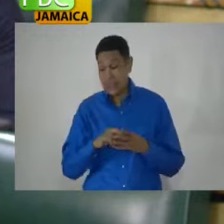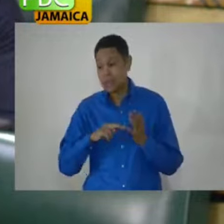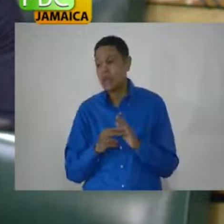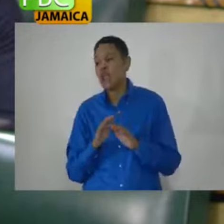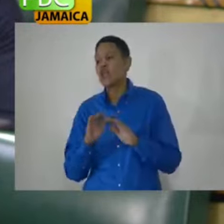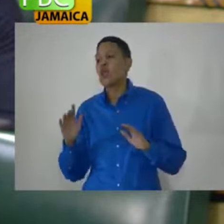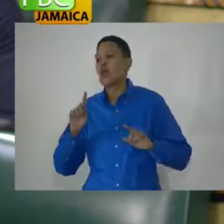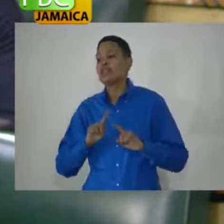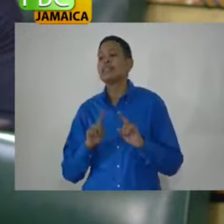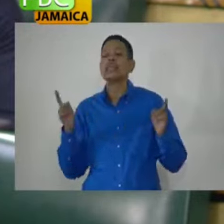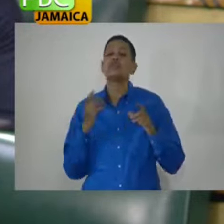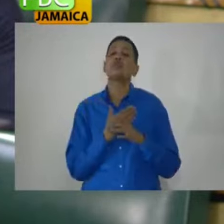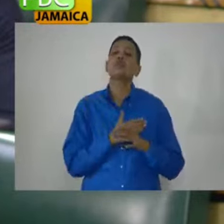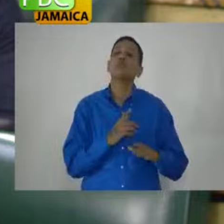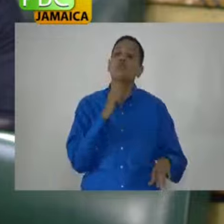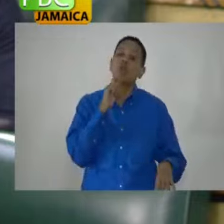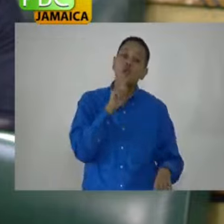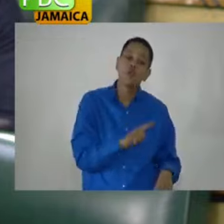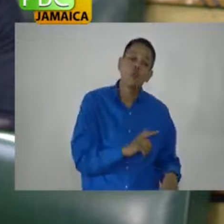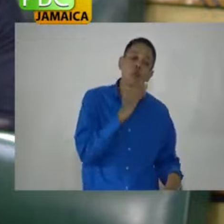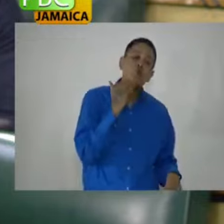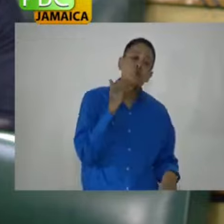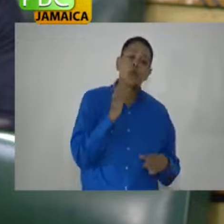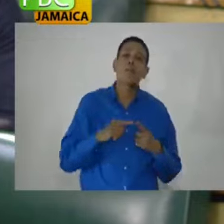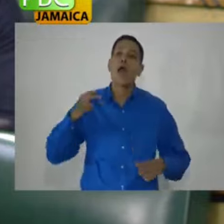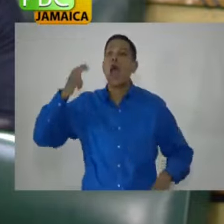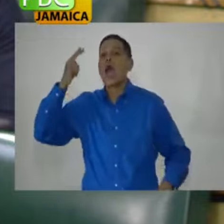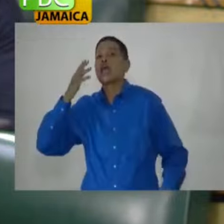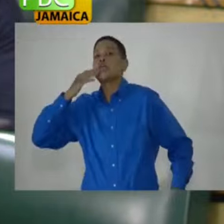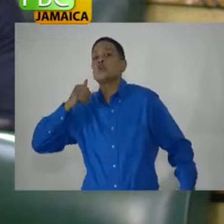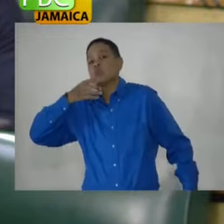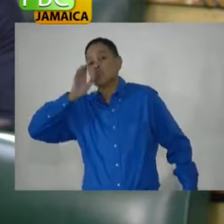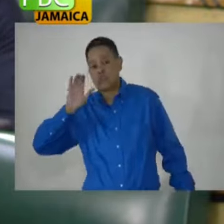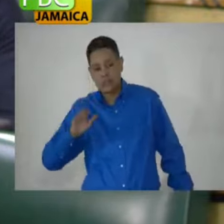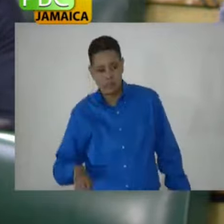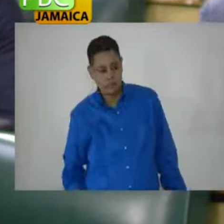not distinguish between a low sugar and a high sugar product.